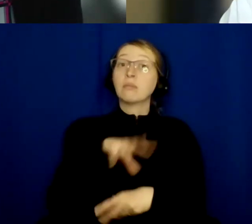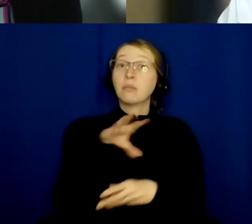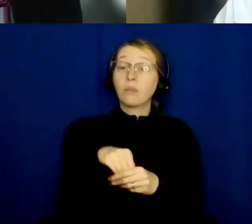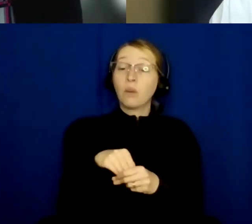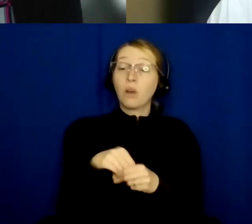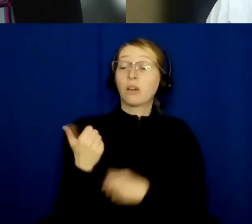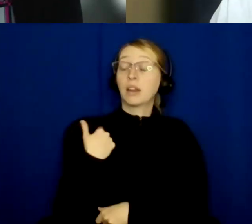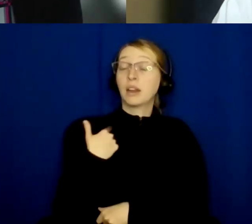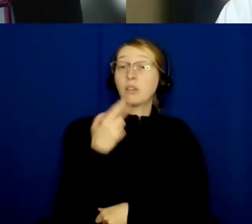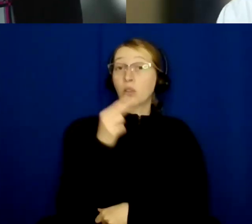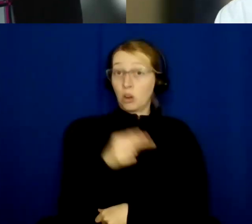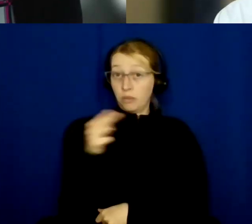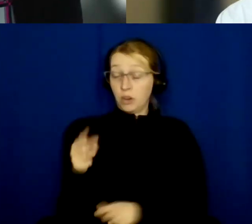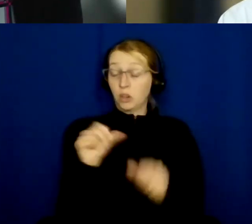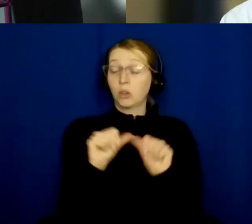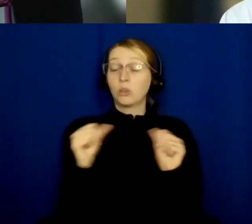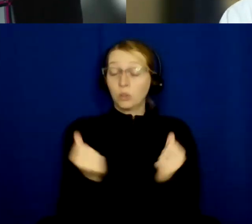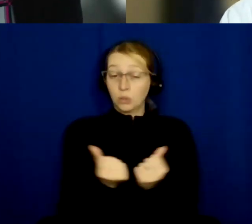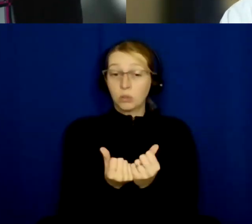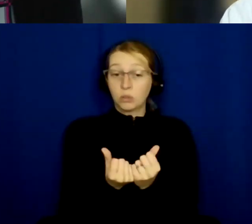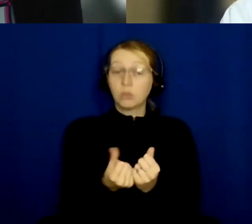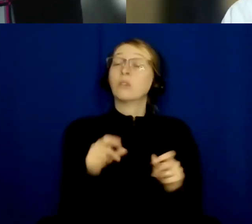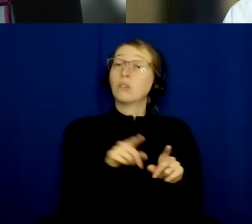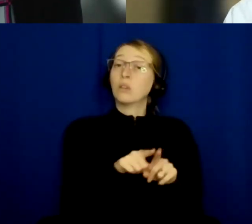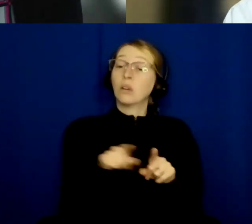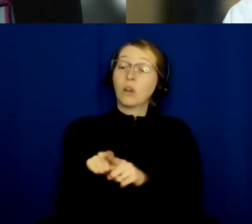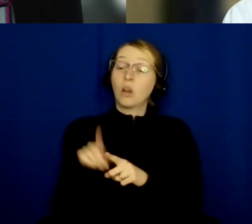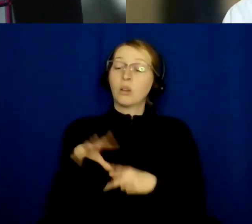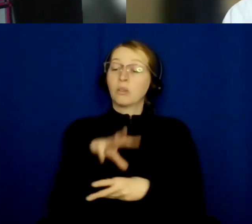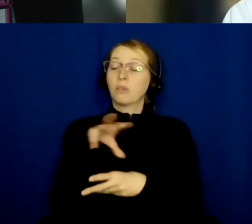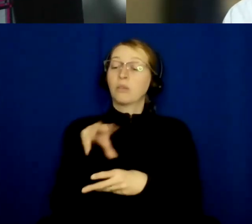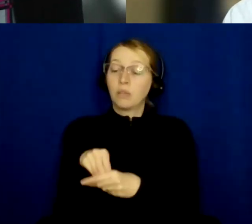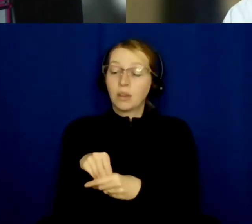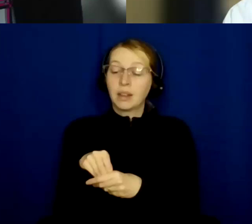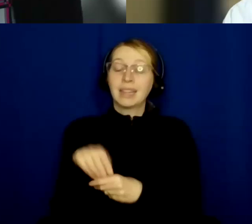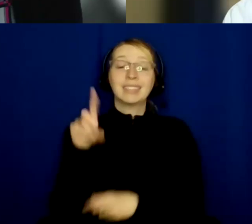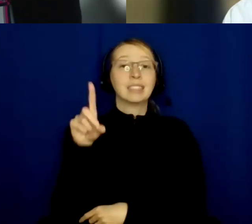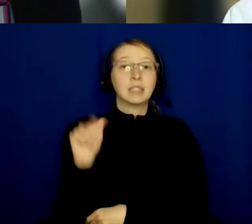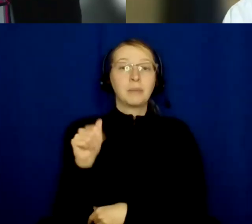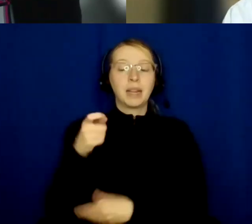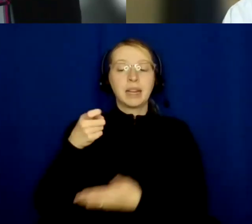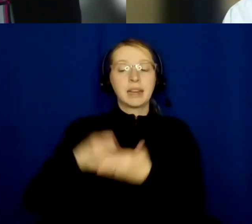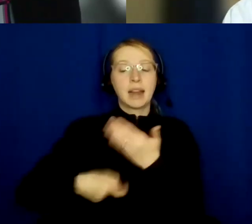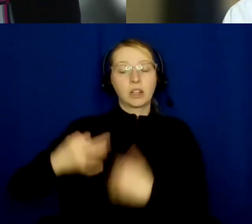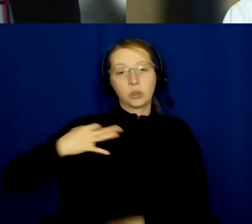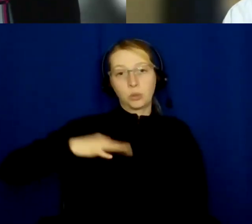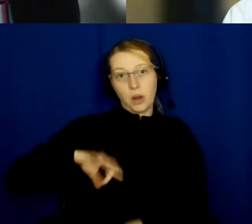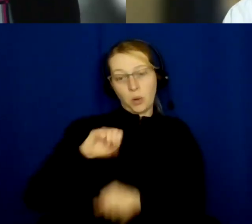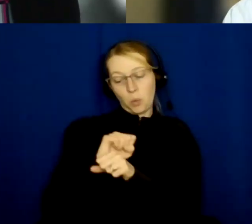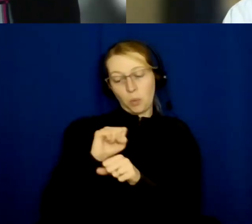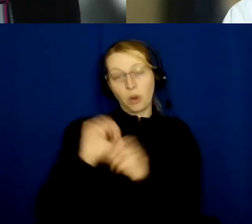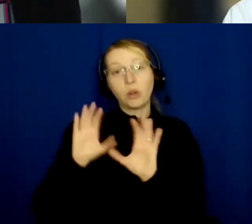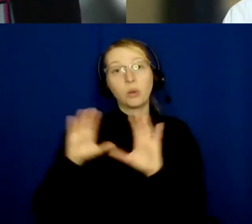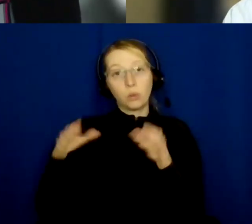Association, including being part of the Disability Tax Credit Working Group. And he currently